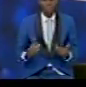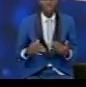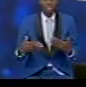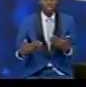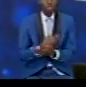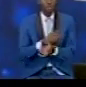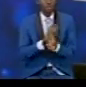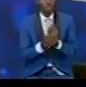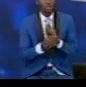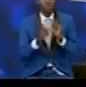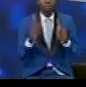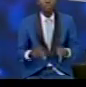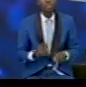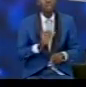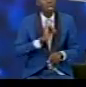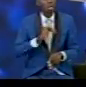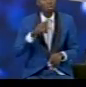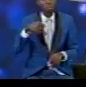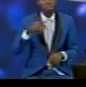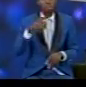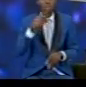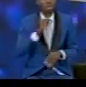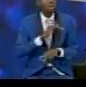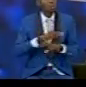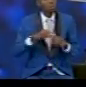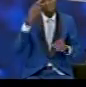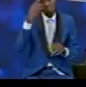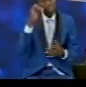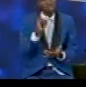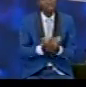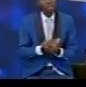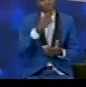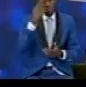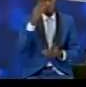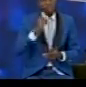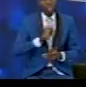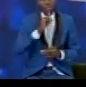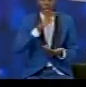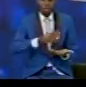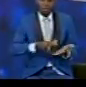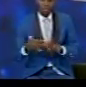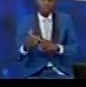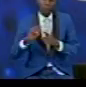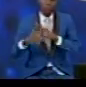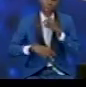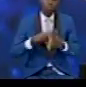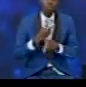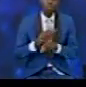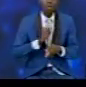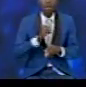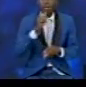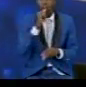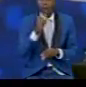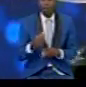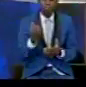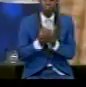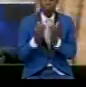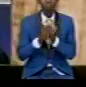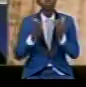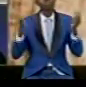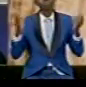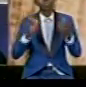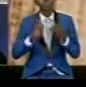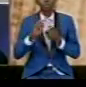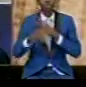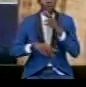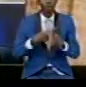He said, I don't mind that, because I am dead to the world. I am crucified to the world. I'm